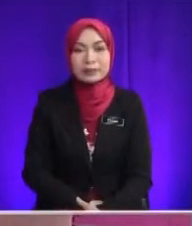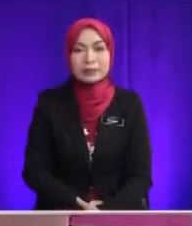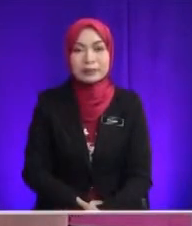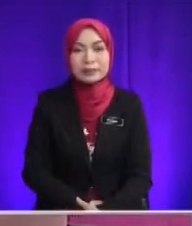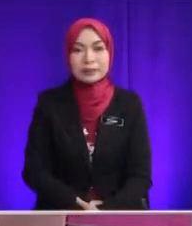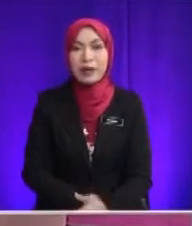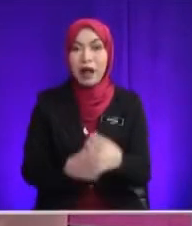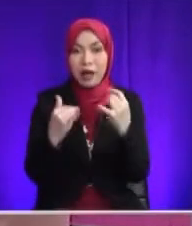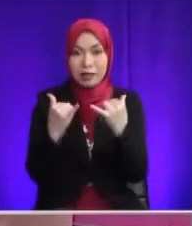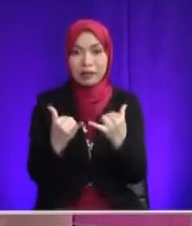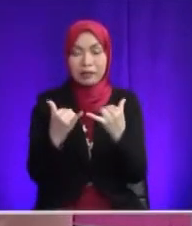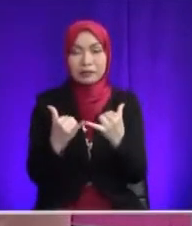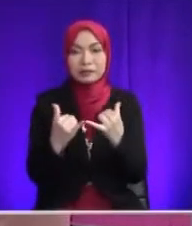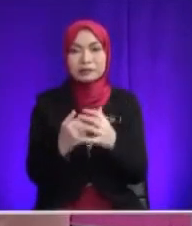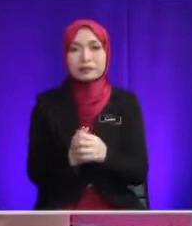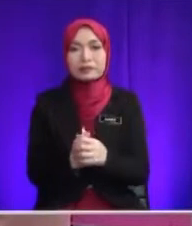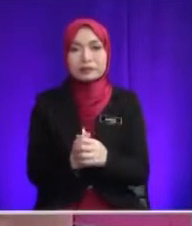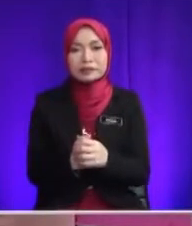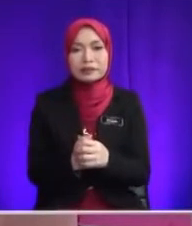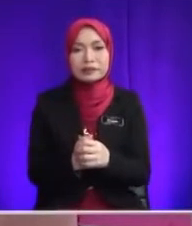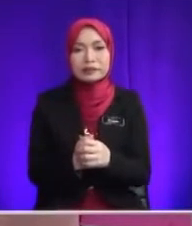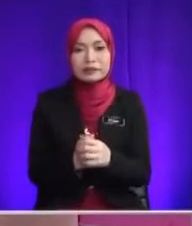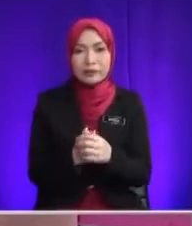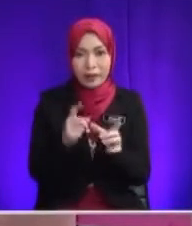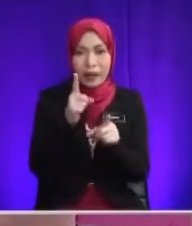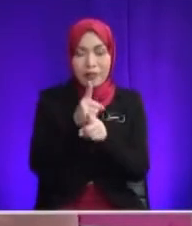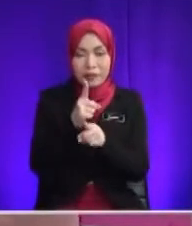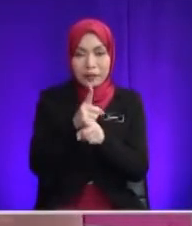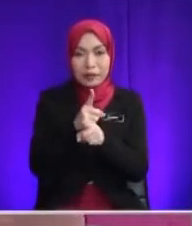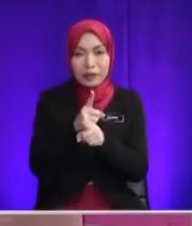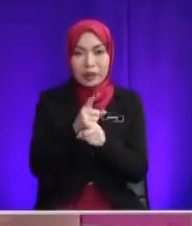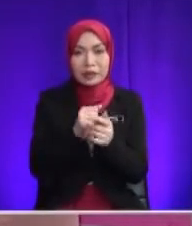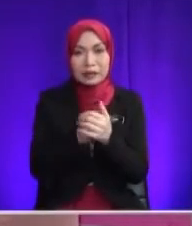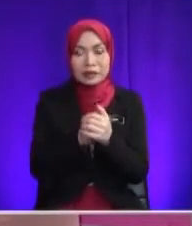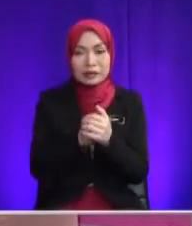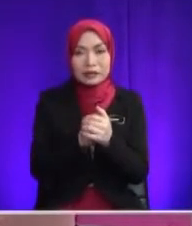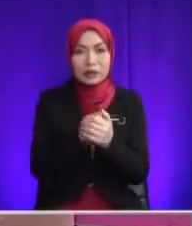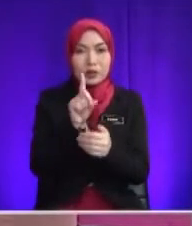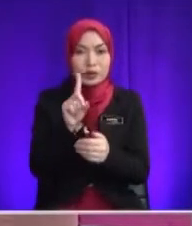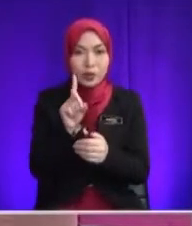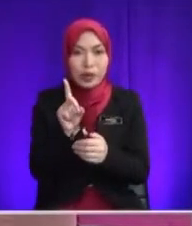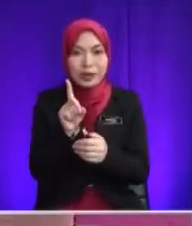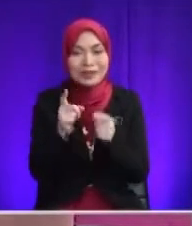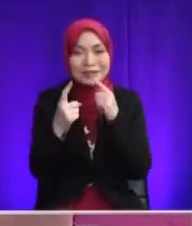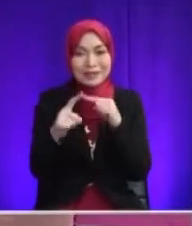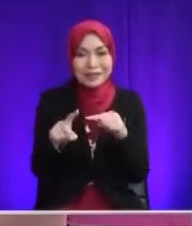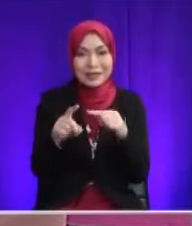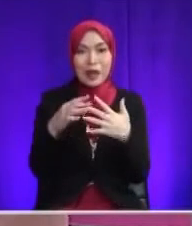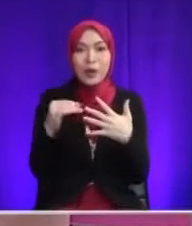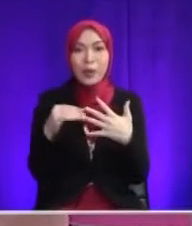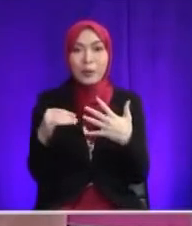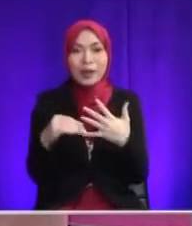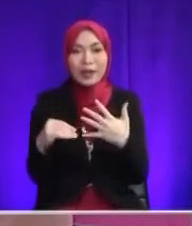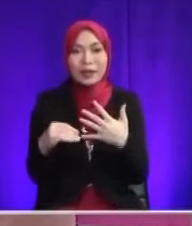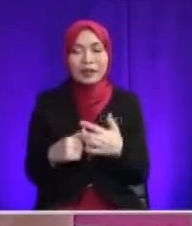but we are better protected. So that is partially true. For answer B, computers have completely changed our job. So it means that technology really